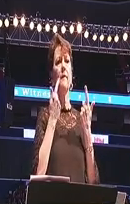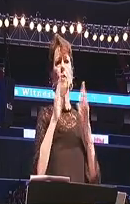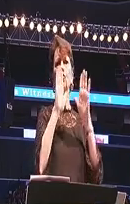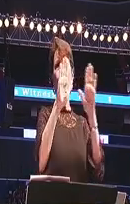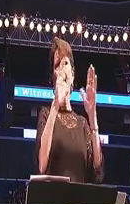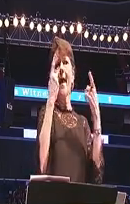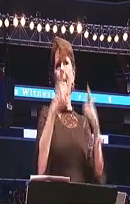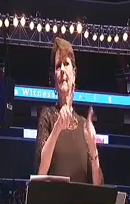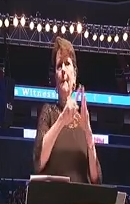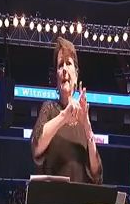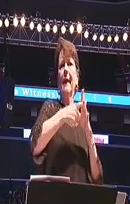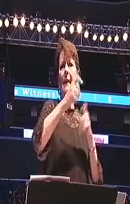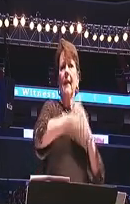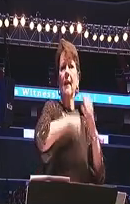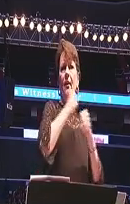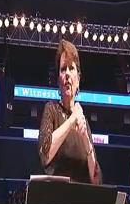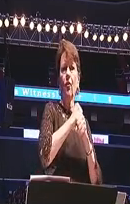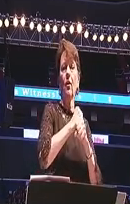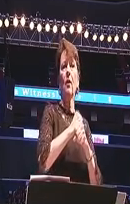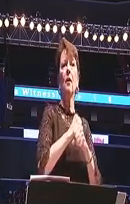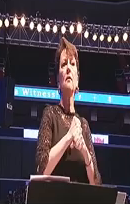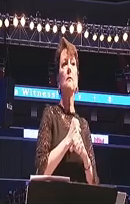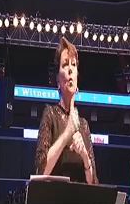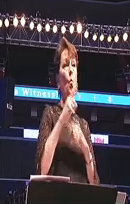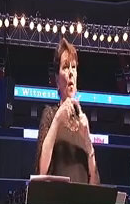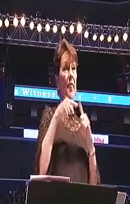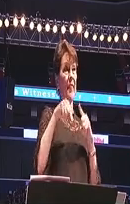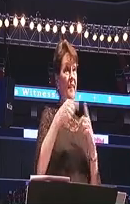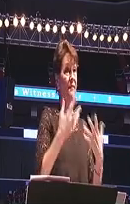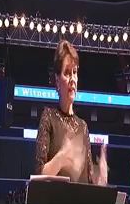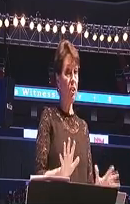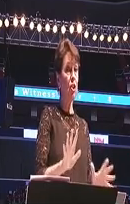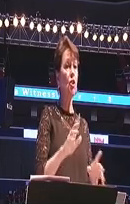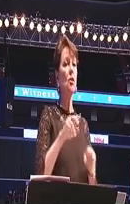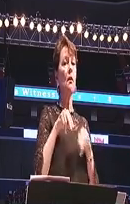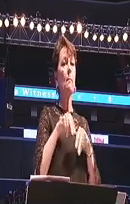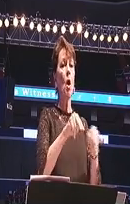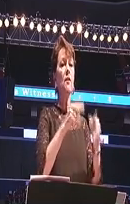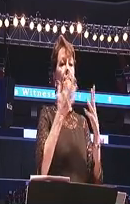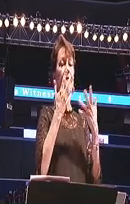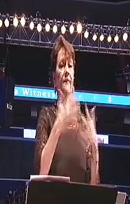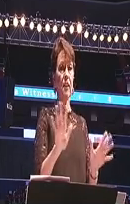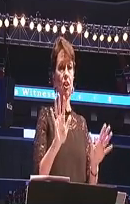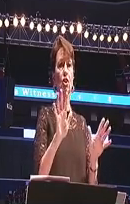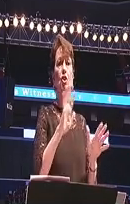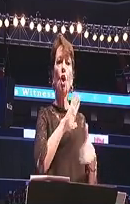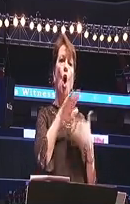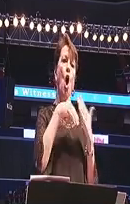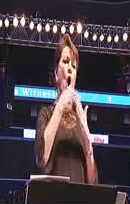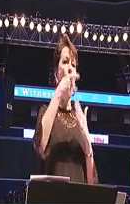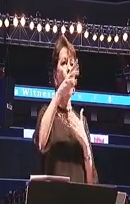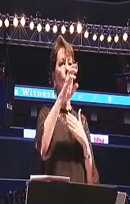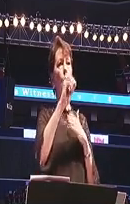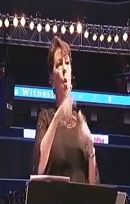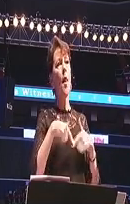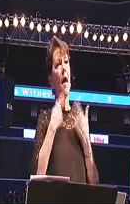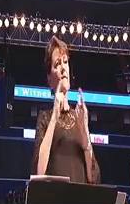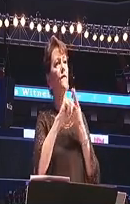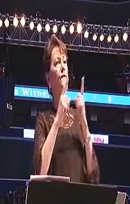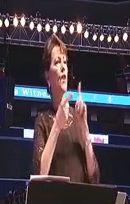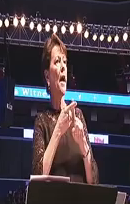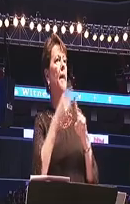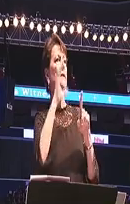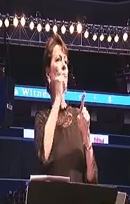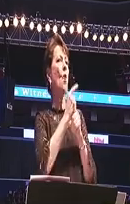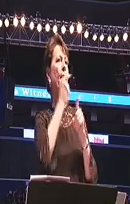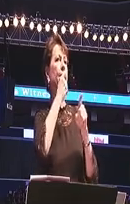year. But when you leave this place, when you leave the March for Life and all your pro-life friends and all the pro-life brothers and